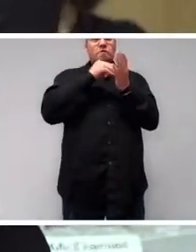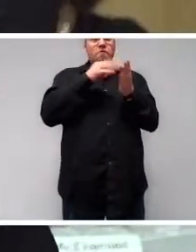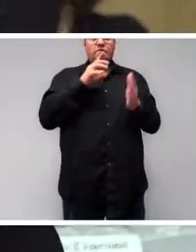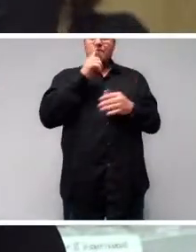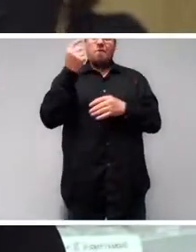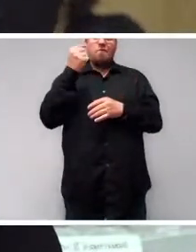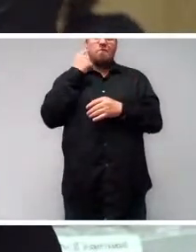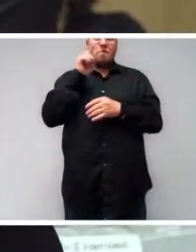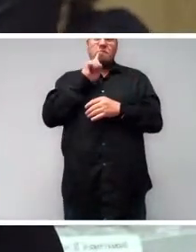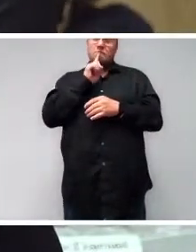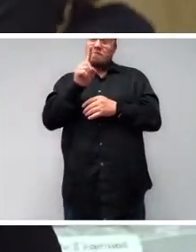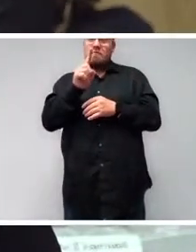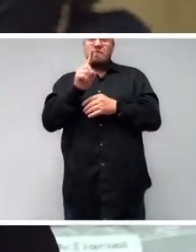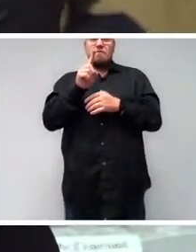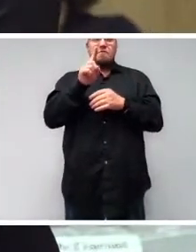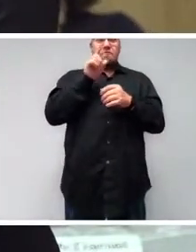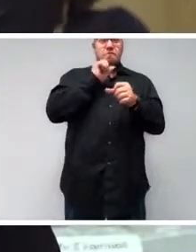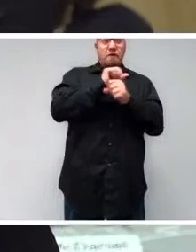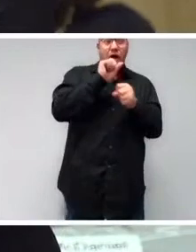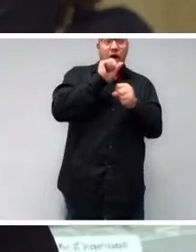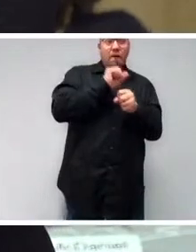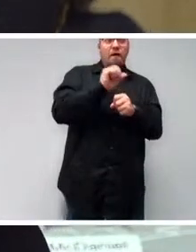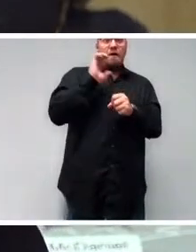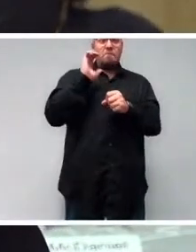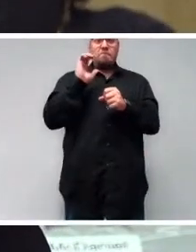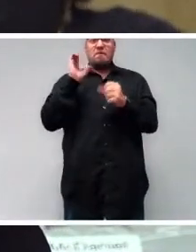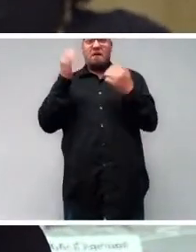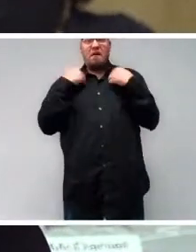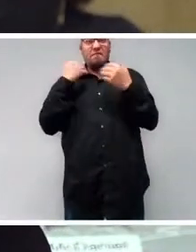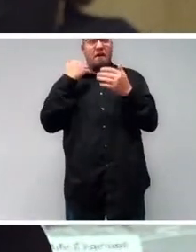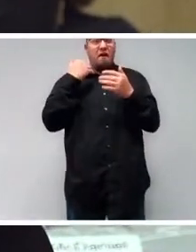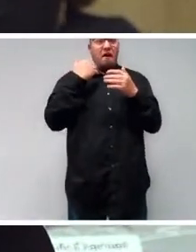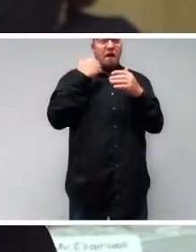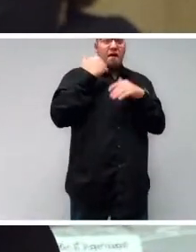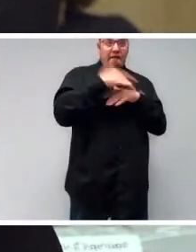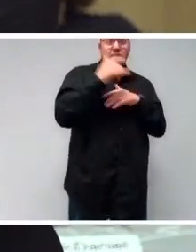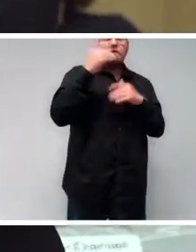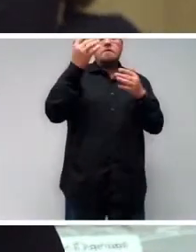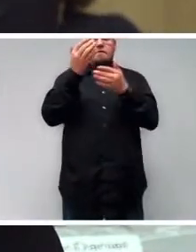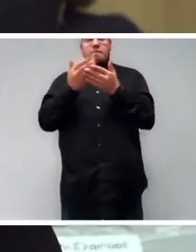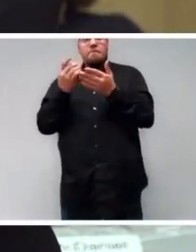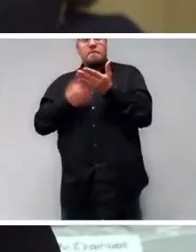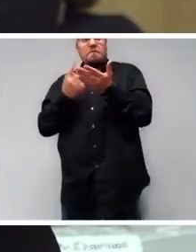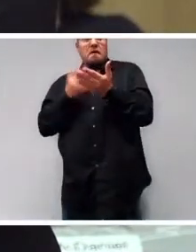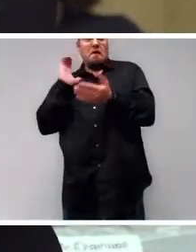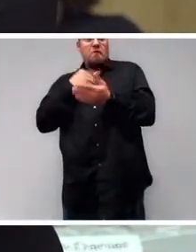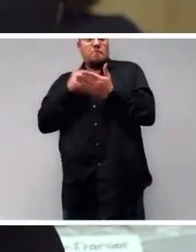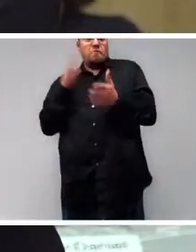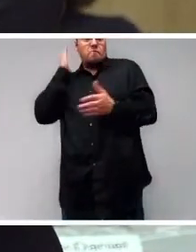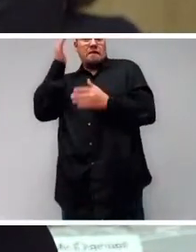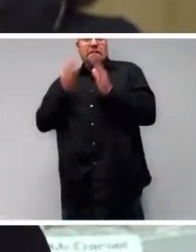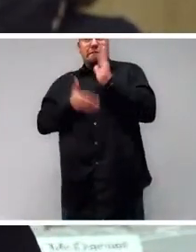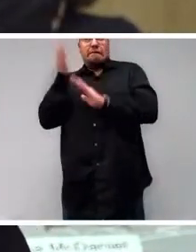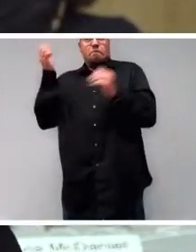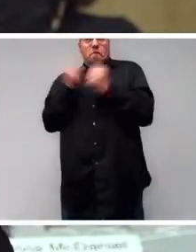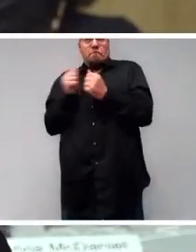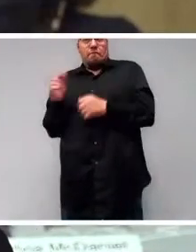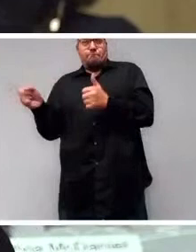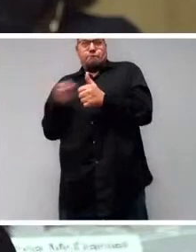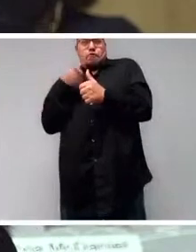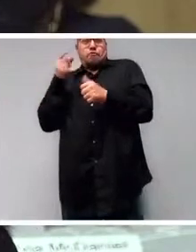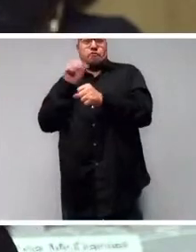they have available. And our graduates, dozens of them, leave that day with their first real job or their first high-wage